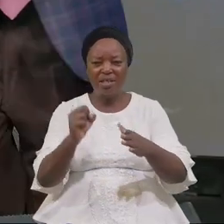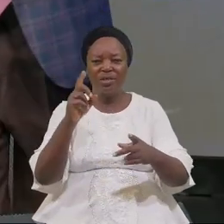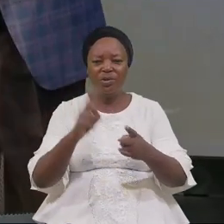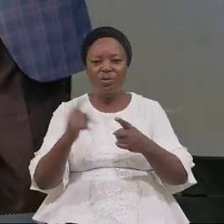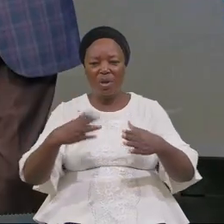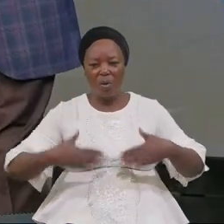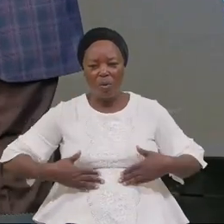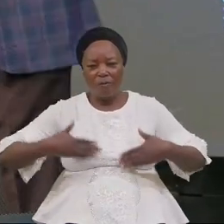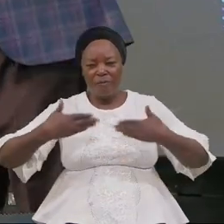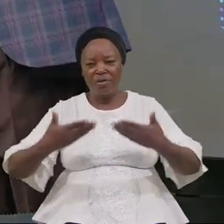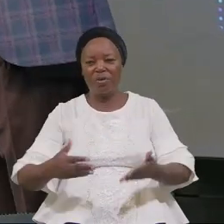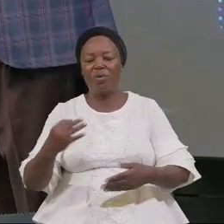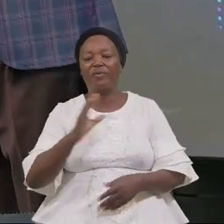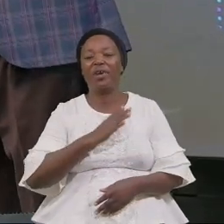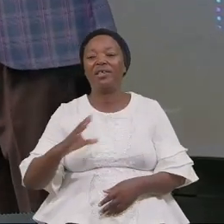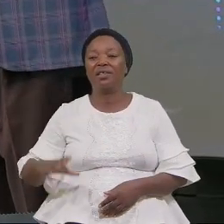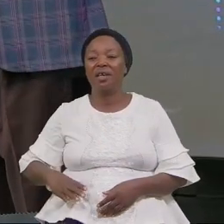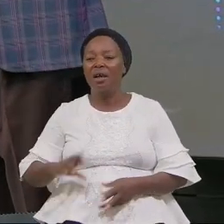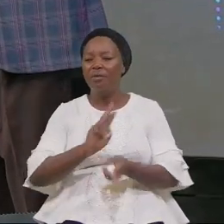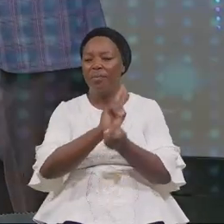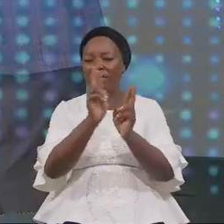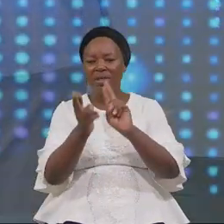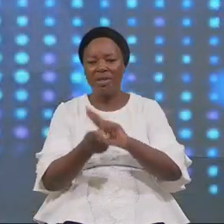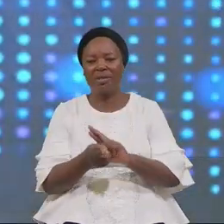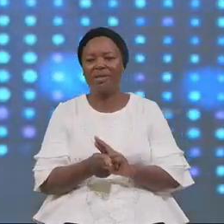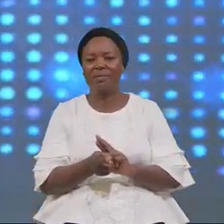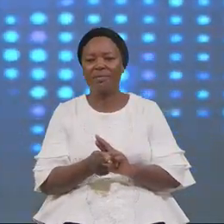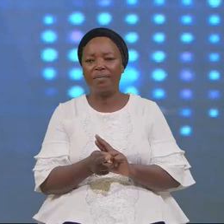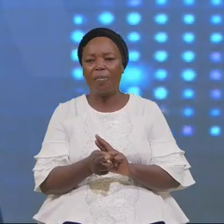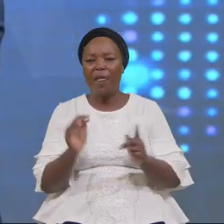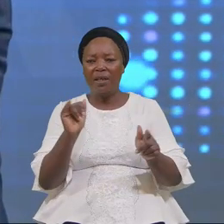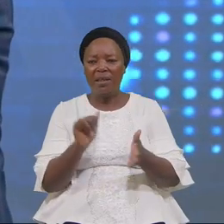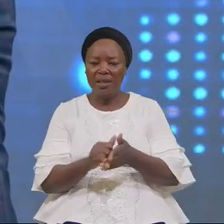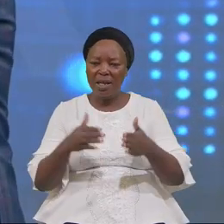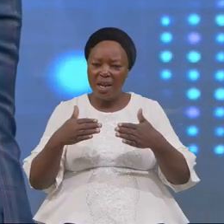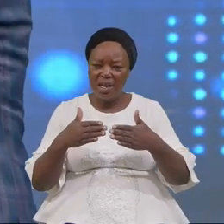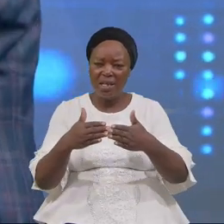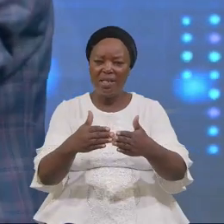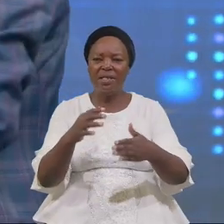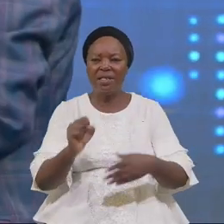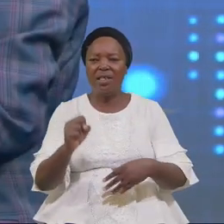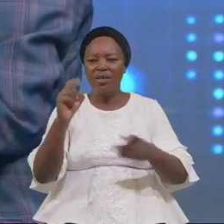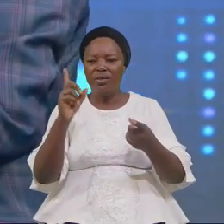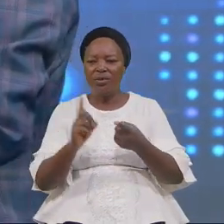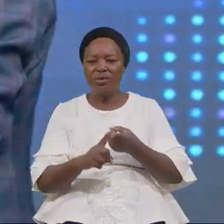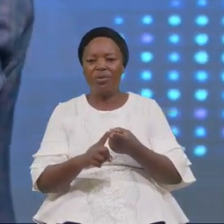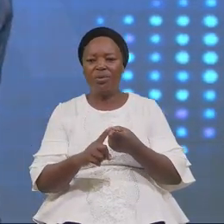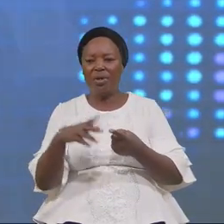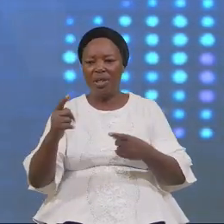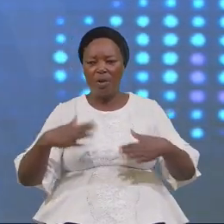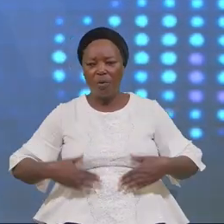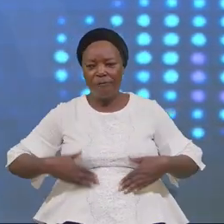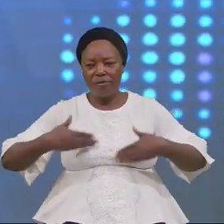confession of Christ. Repentance that leads to the